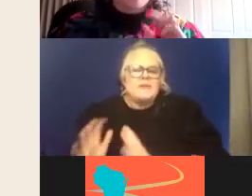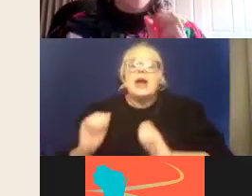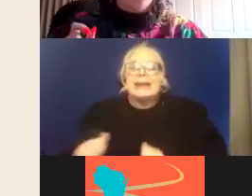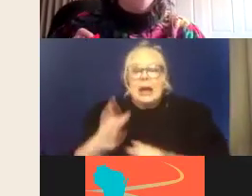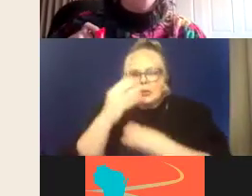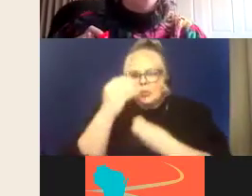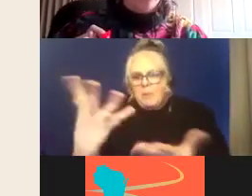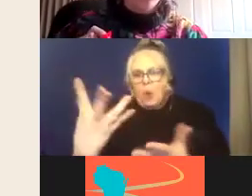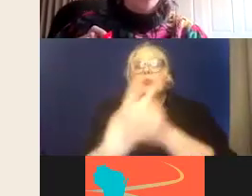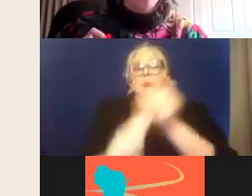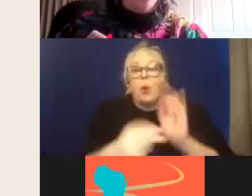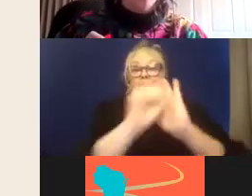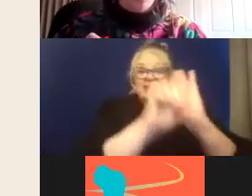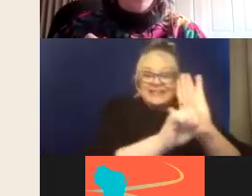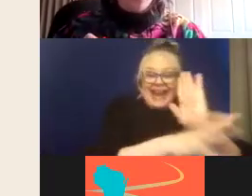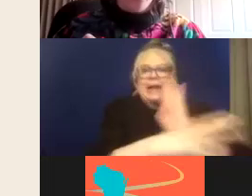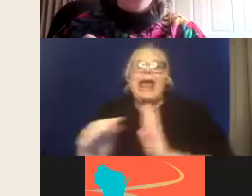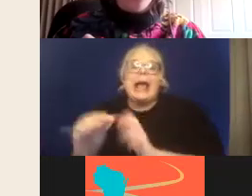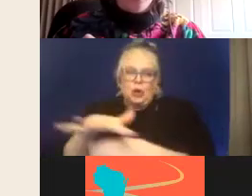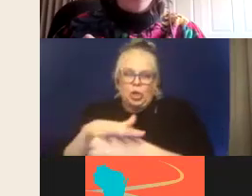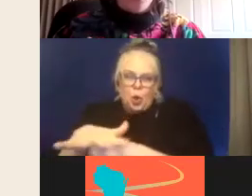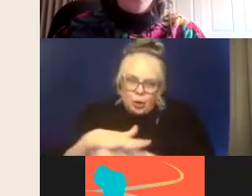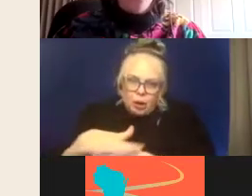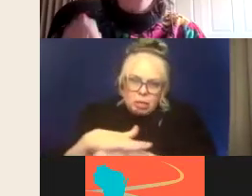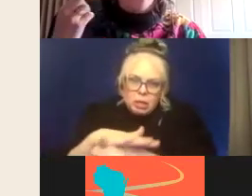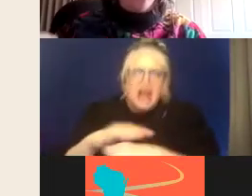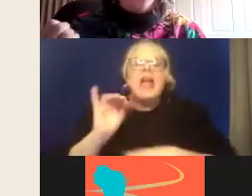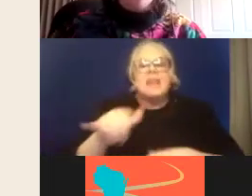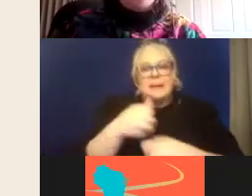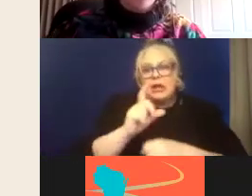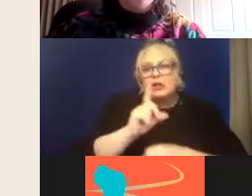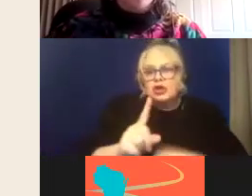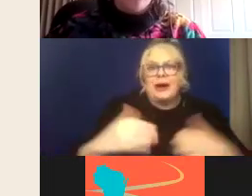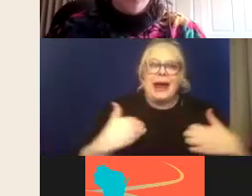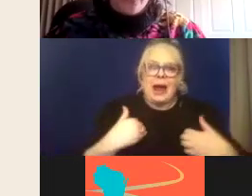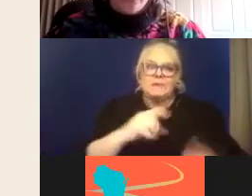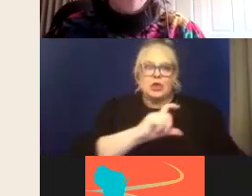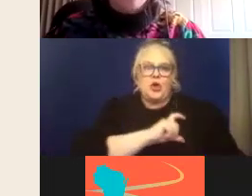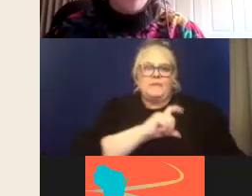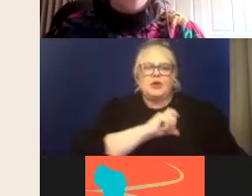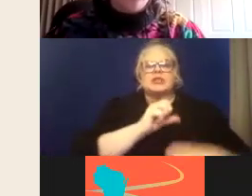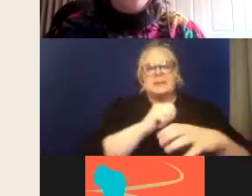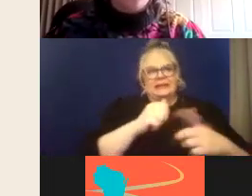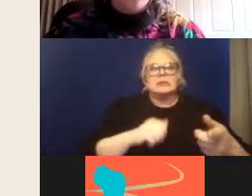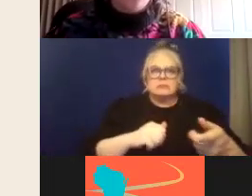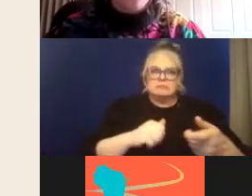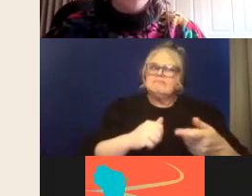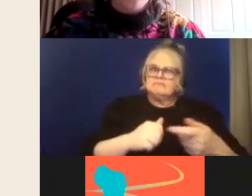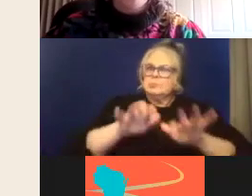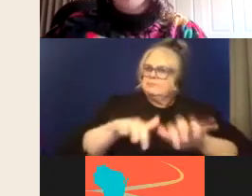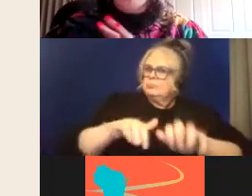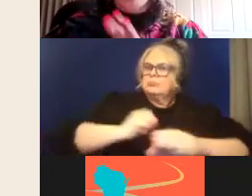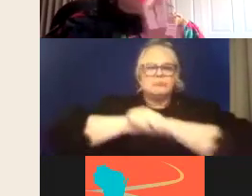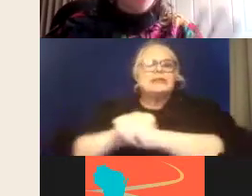that they can be in the protection of local law enforcement as soon as possible, while also making sure that they do get connected with that specialized law